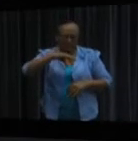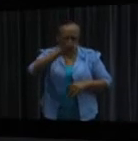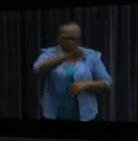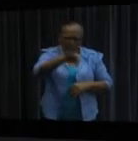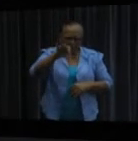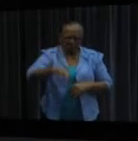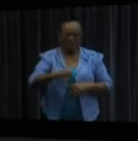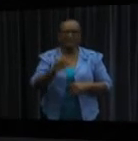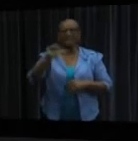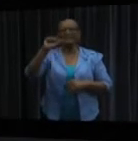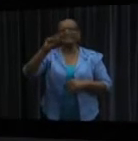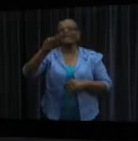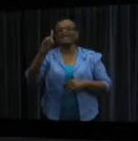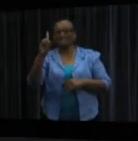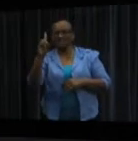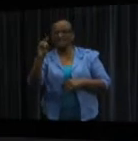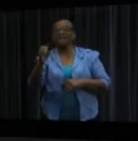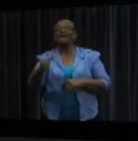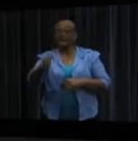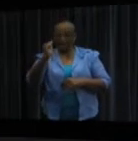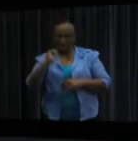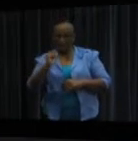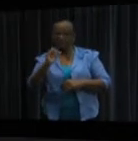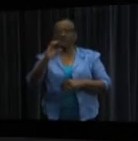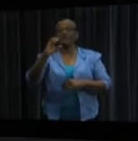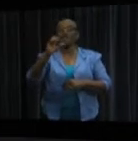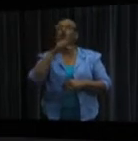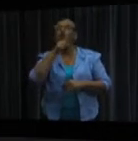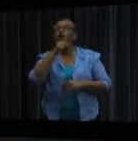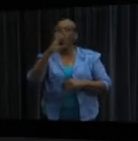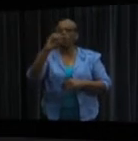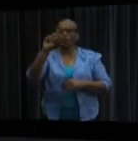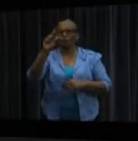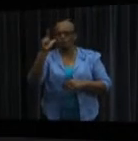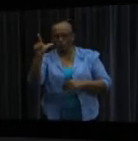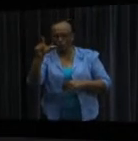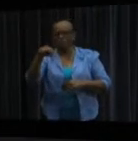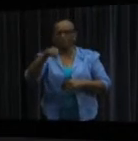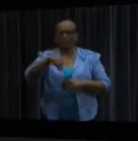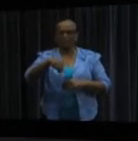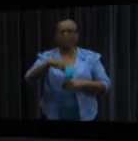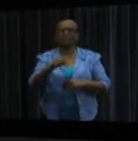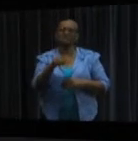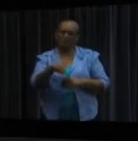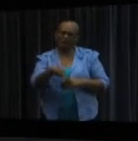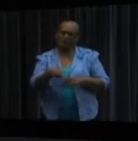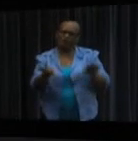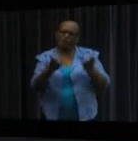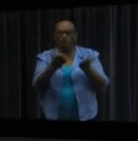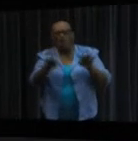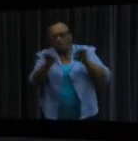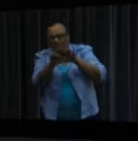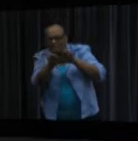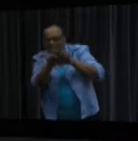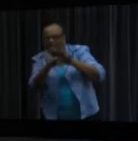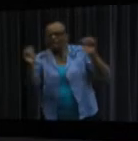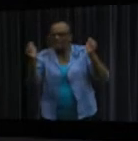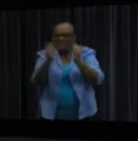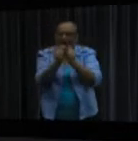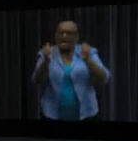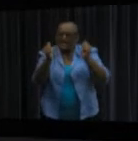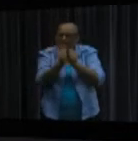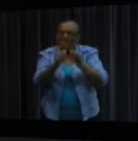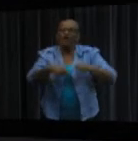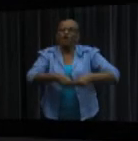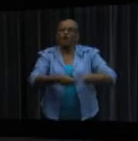on Tuesday afternoon at the Grand Café Orukul. Internationally, similar projects are carried out